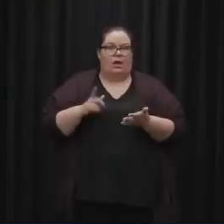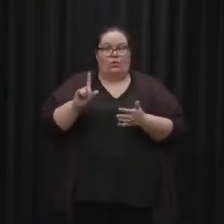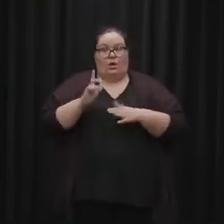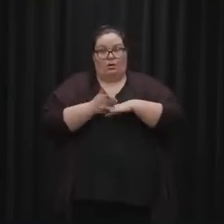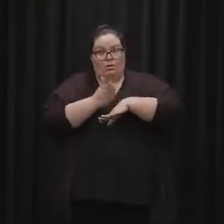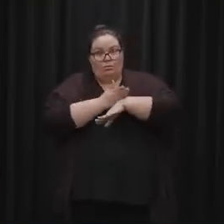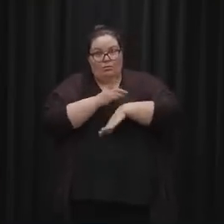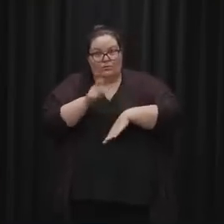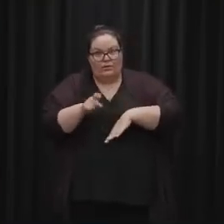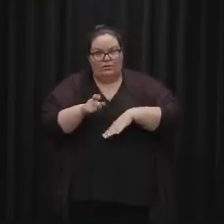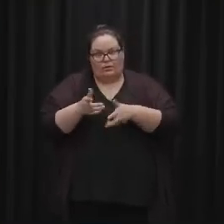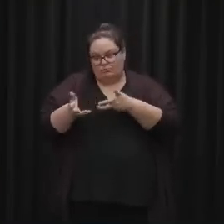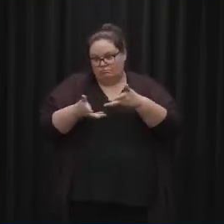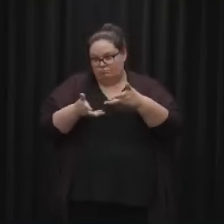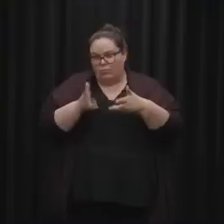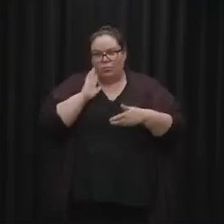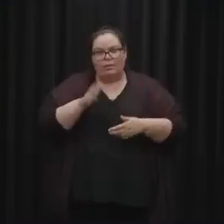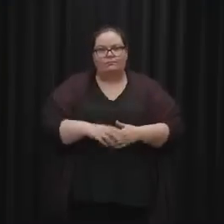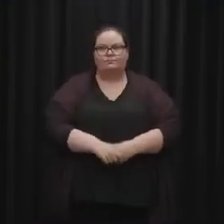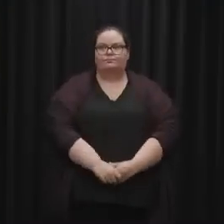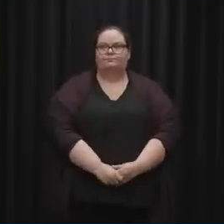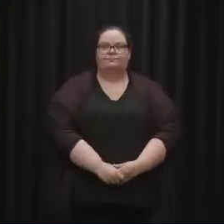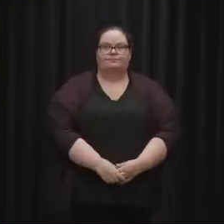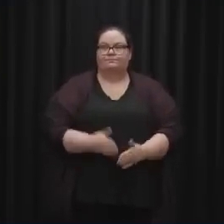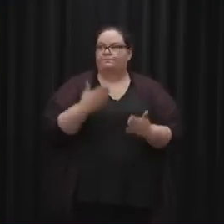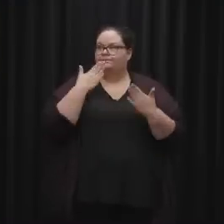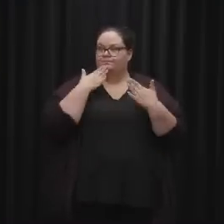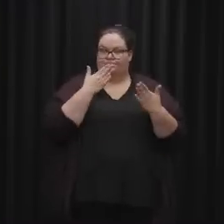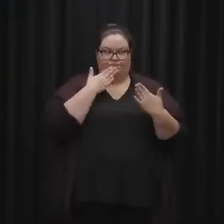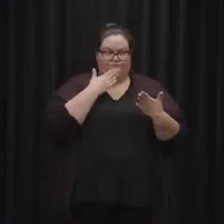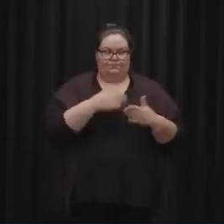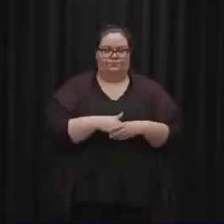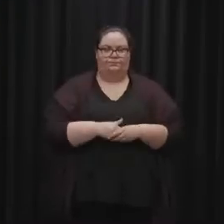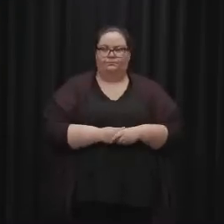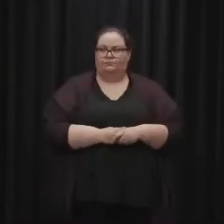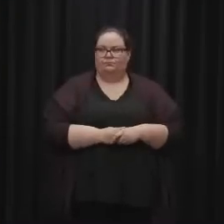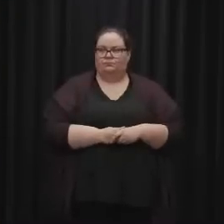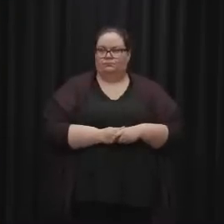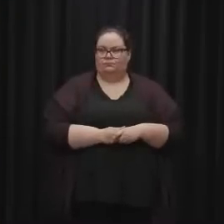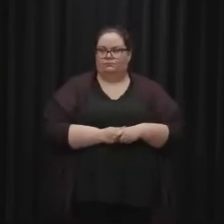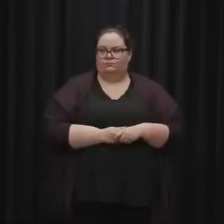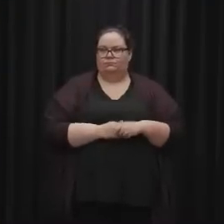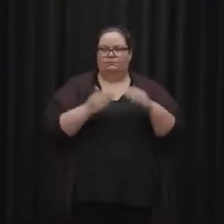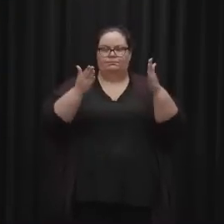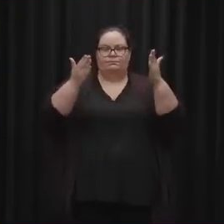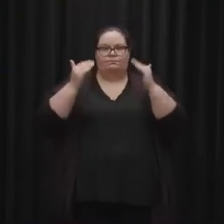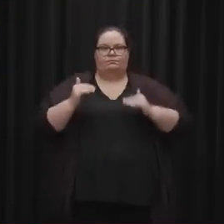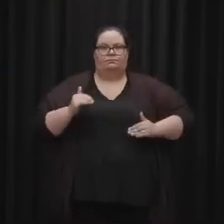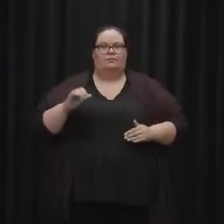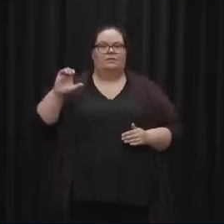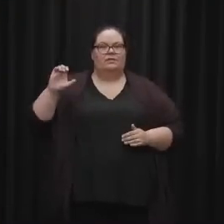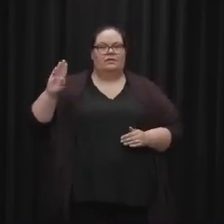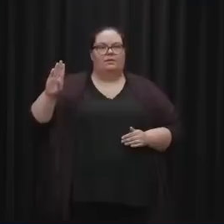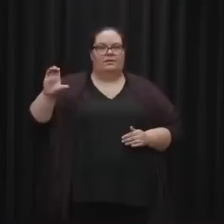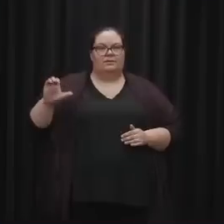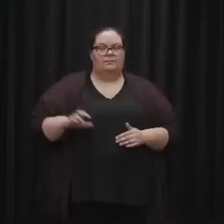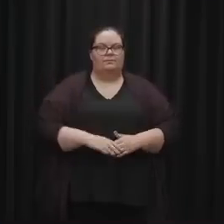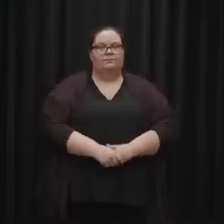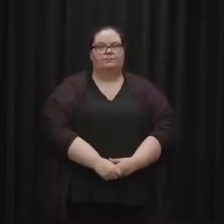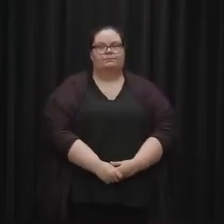be an improvement. We will be working with those business leaders. Merci, Monsieur le Premier ministre. Monsieur Camiran. Bobby Jean McKinnon,